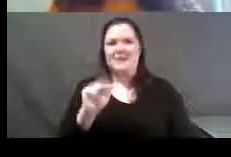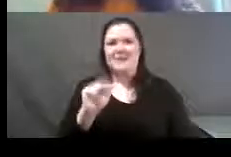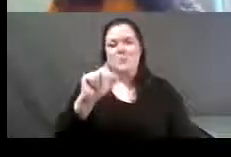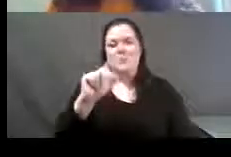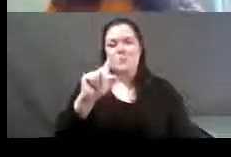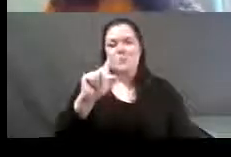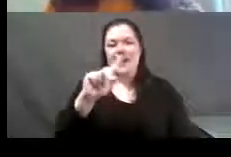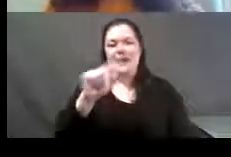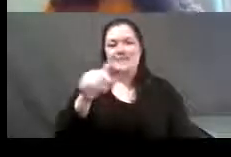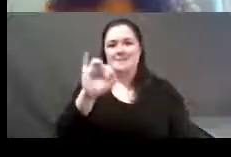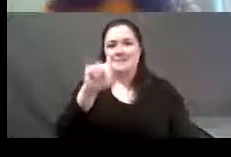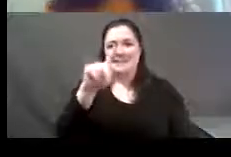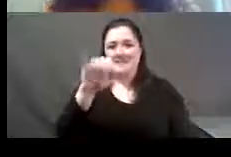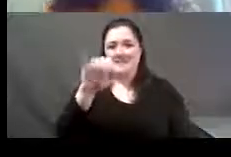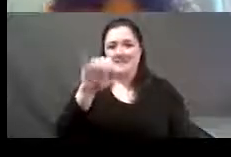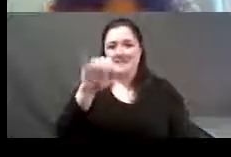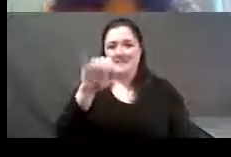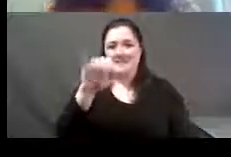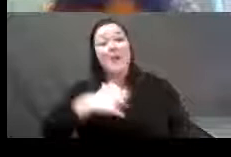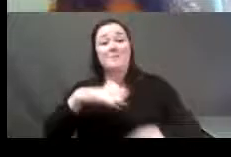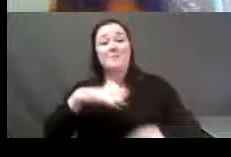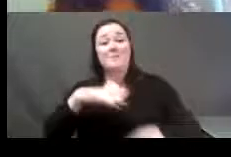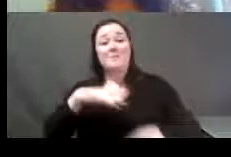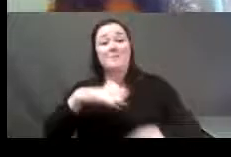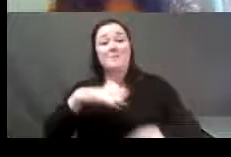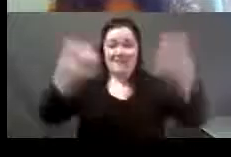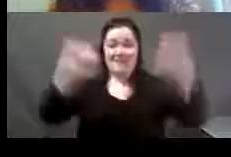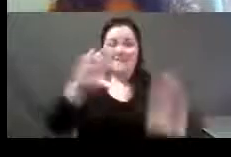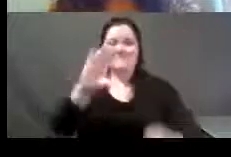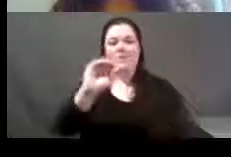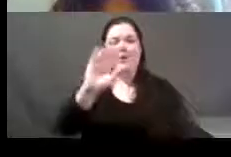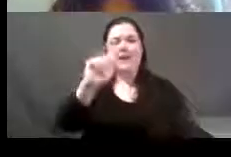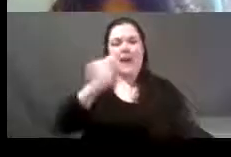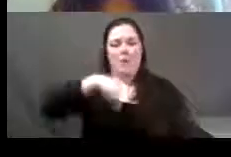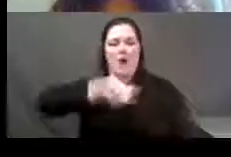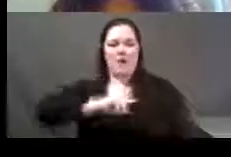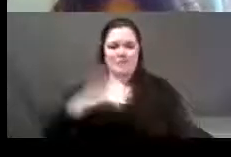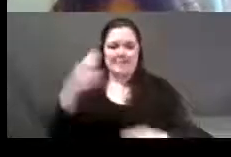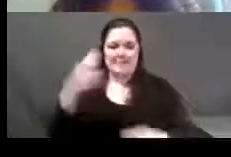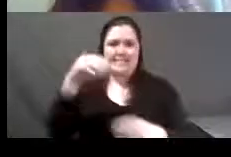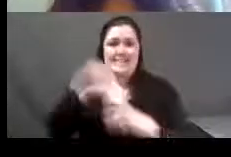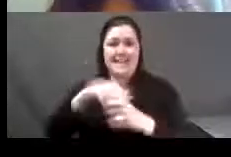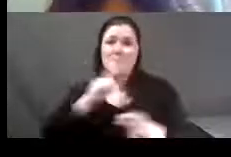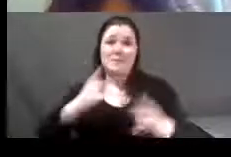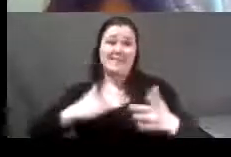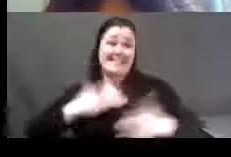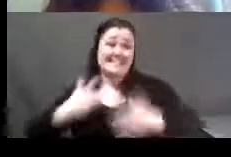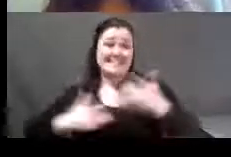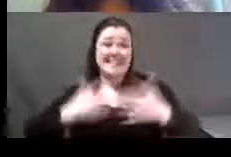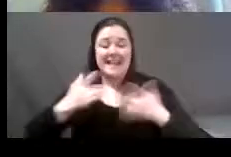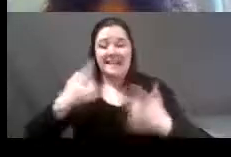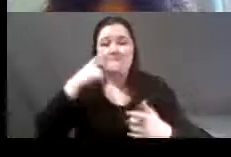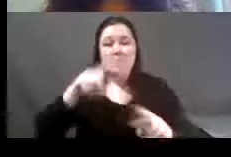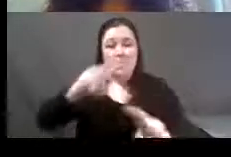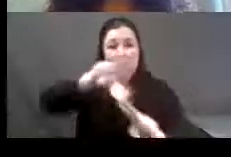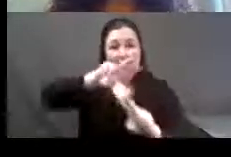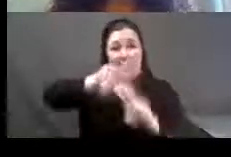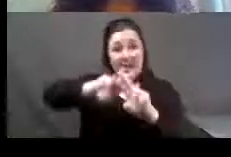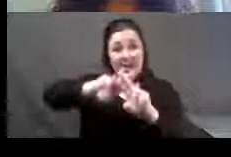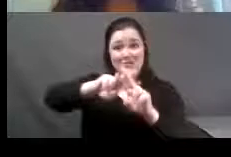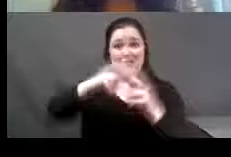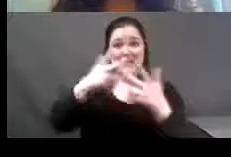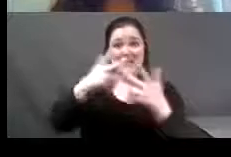and president of Count Us In. And today I'm really excited to talk to y'all about a hashtag I made when I was